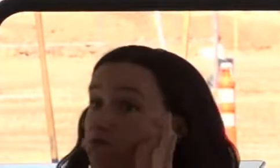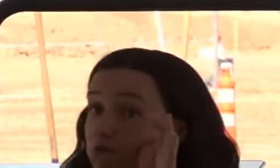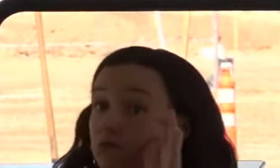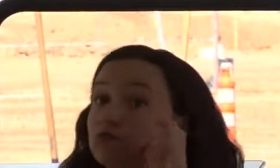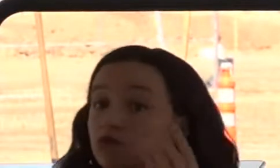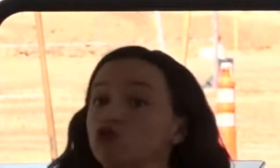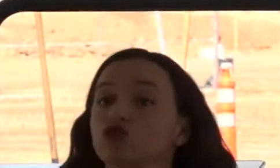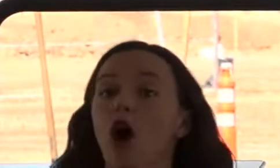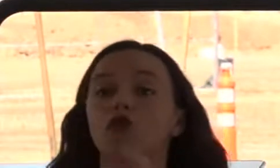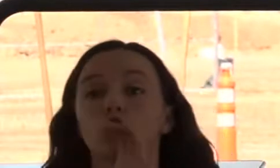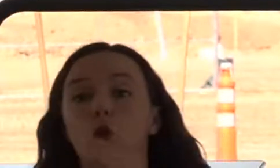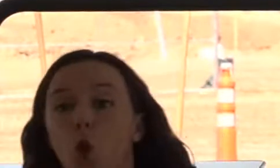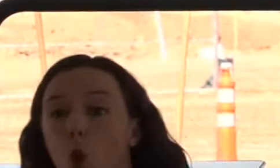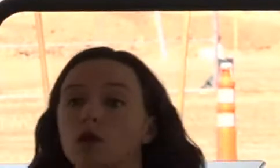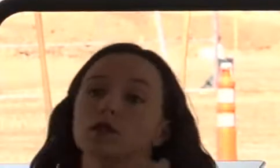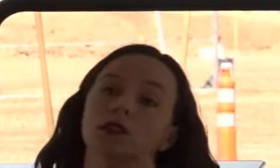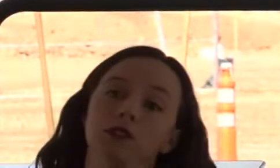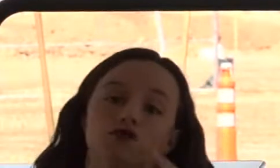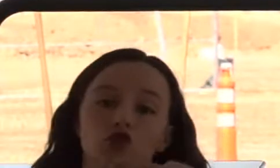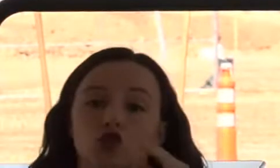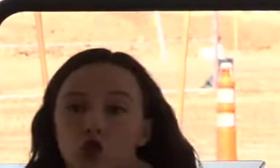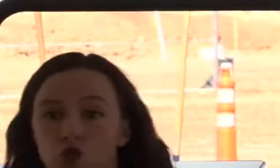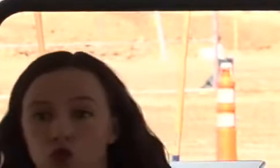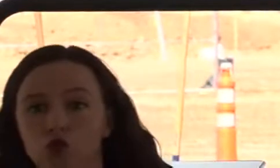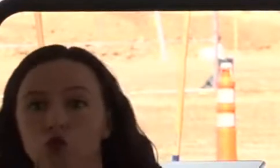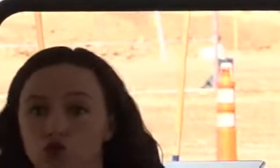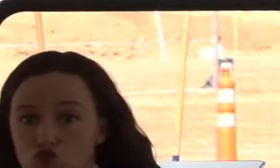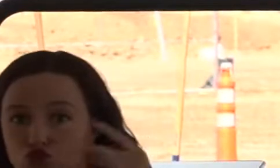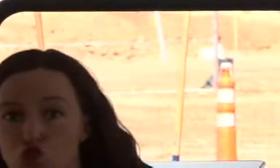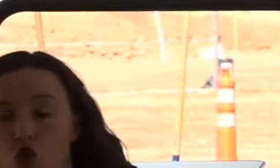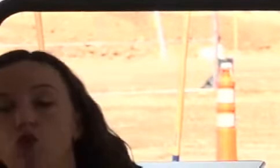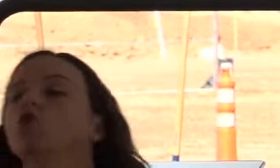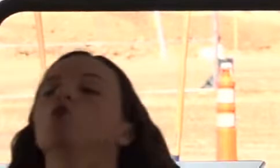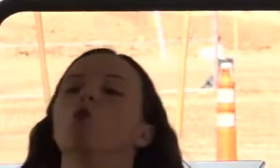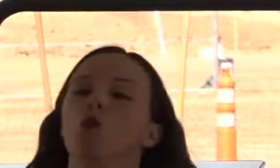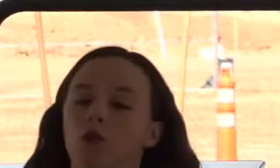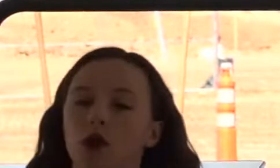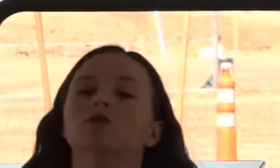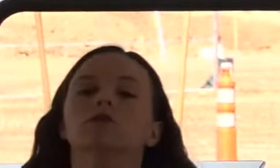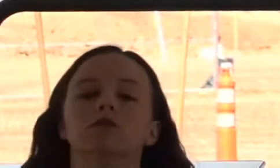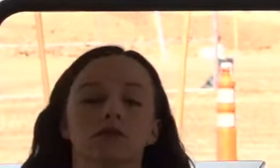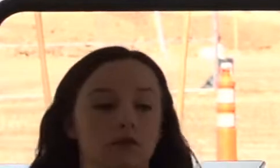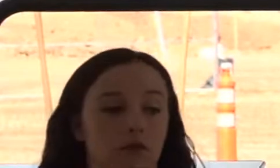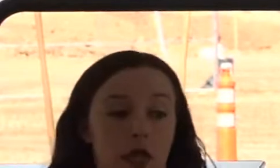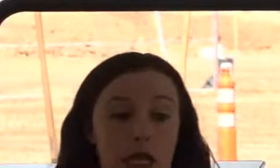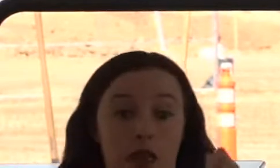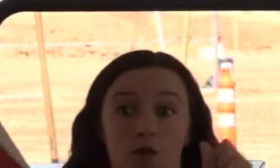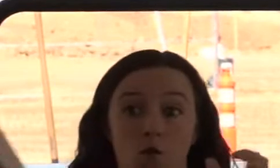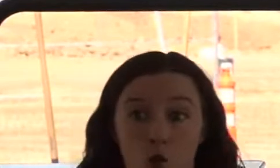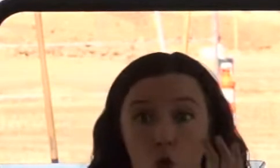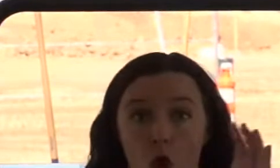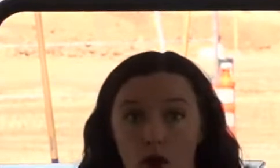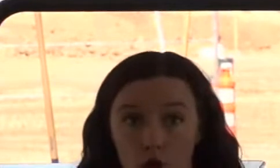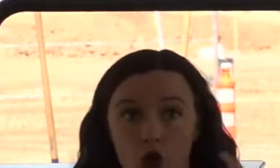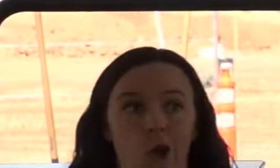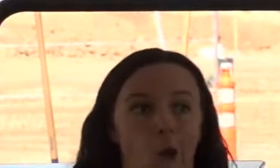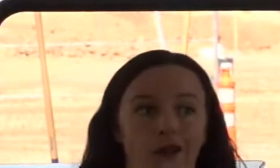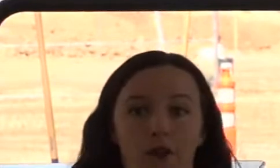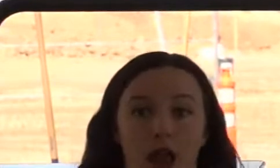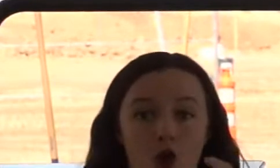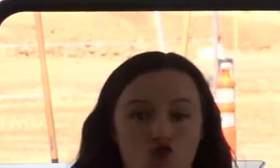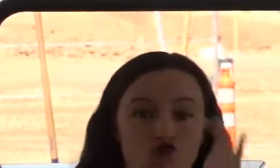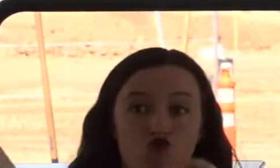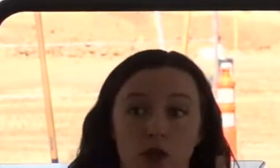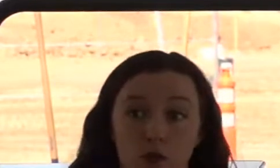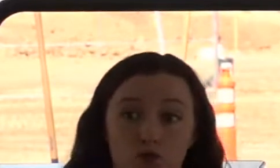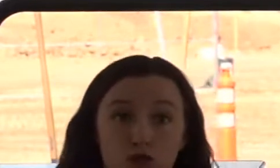offering the courses and the various short-term programs that you want. Employers, we're modifying our curriculum to